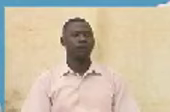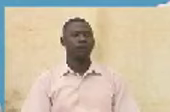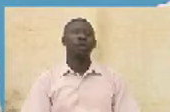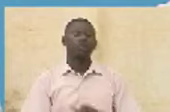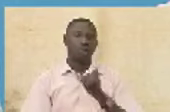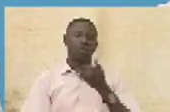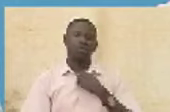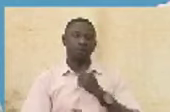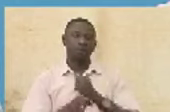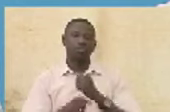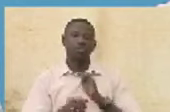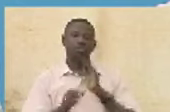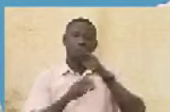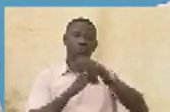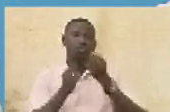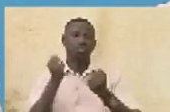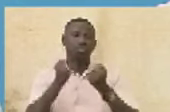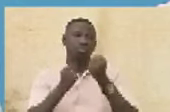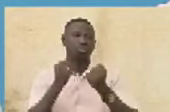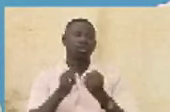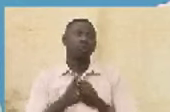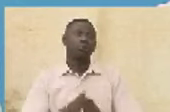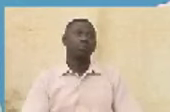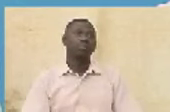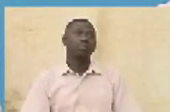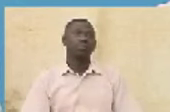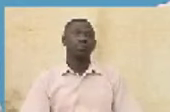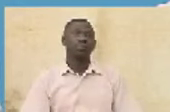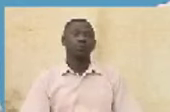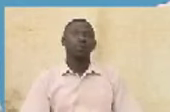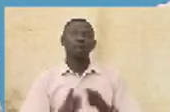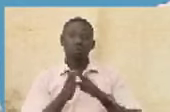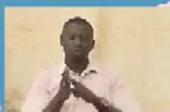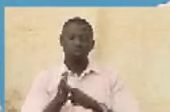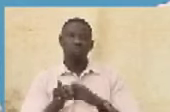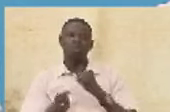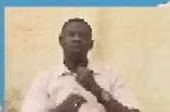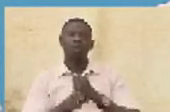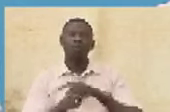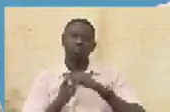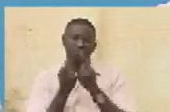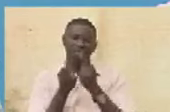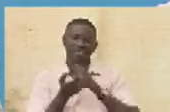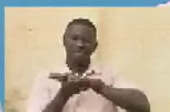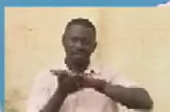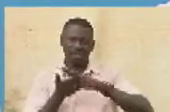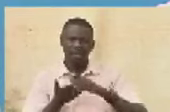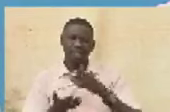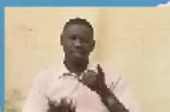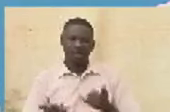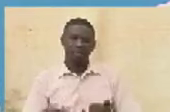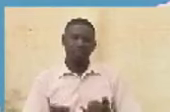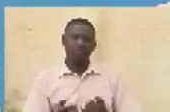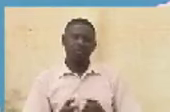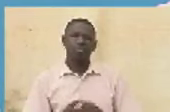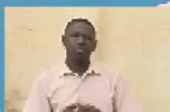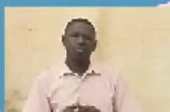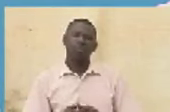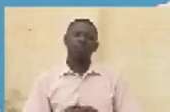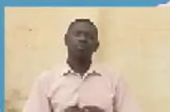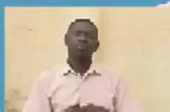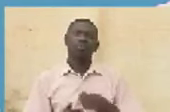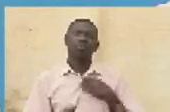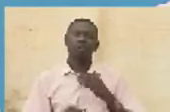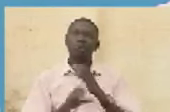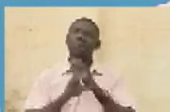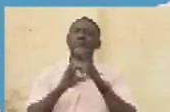a Toyota pickup. I just need some clarification here. Alafta fen akala fita kuma la senen ye senaya jang. Was it a bus or